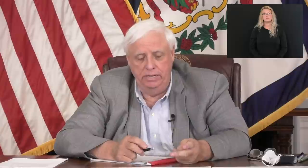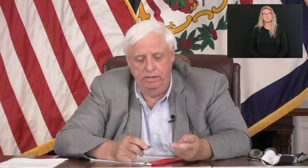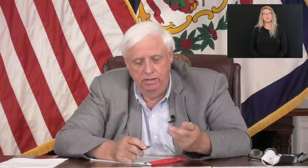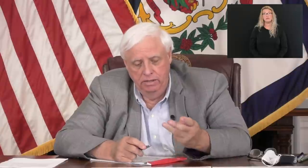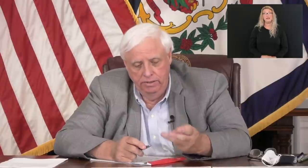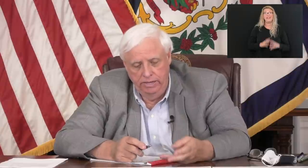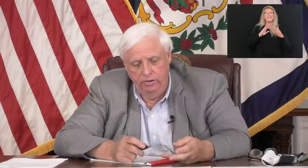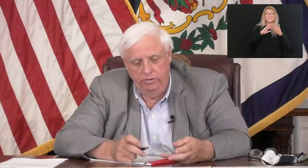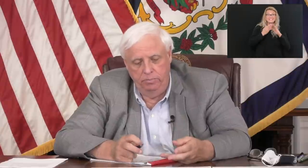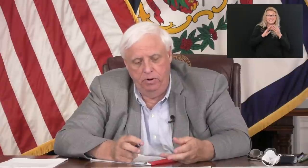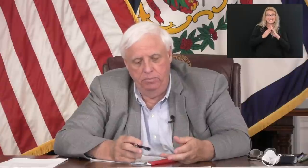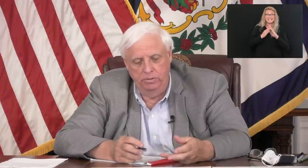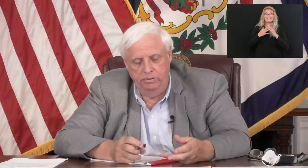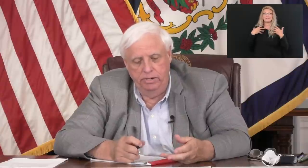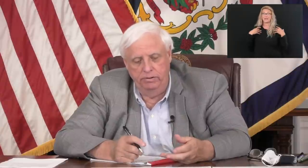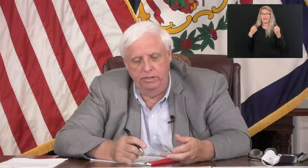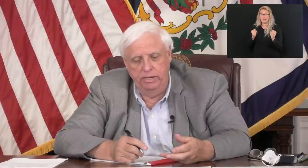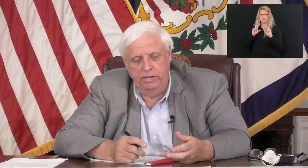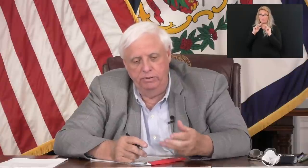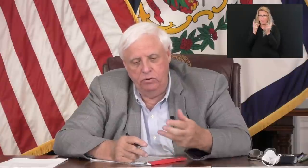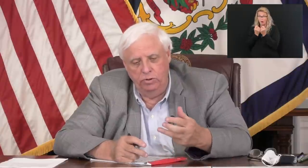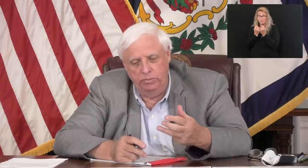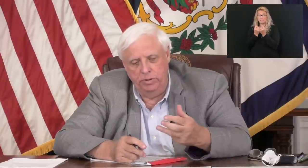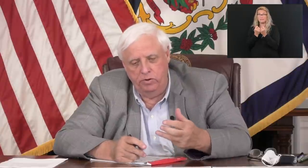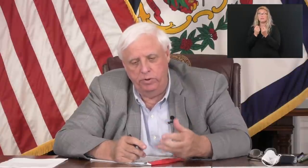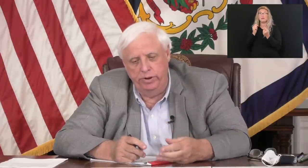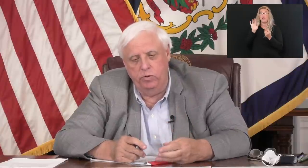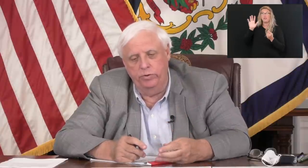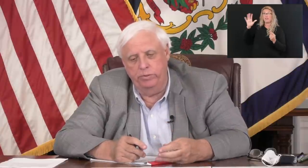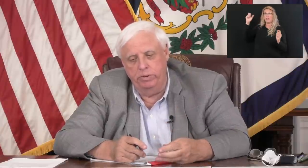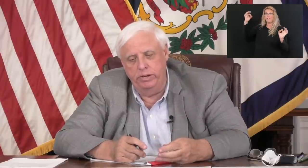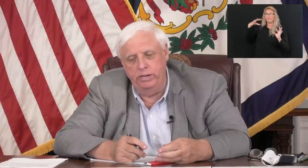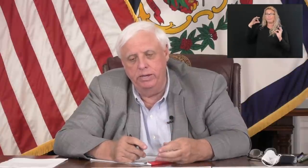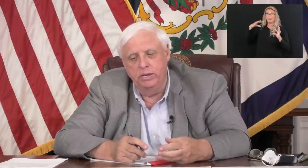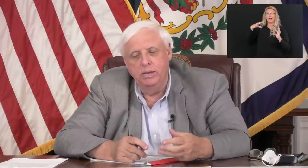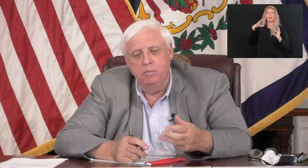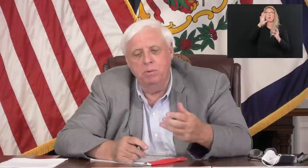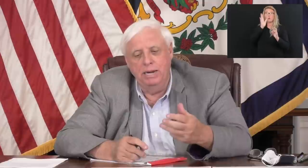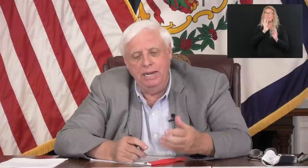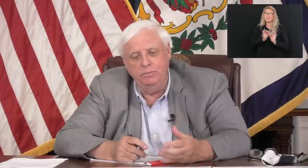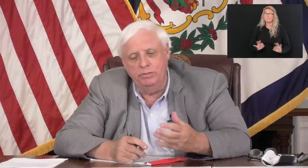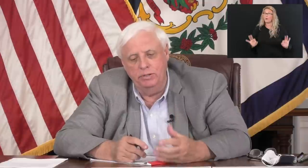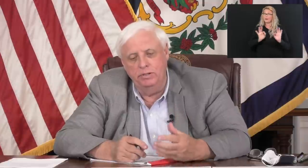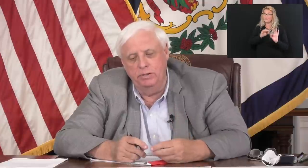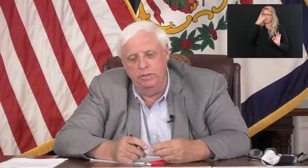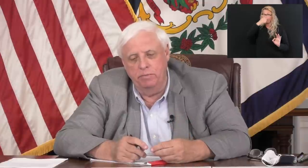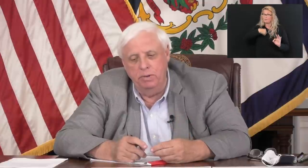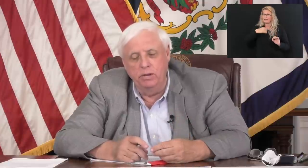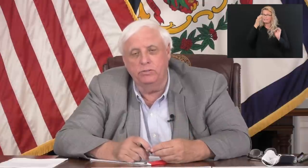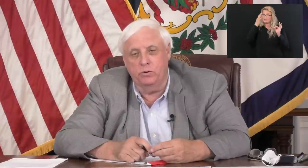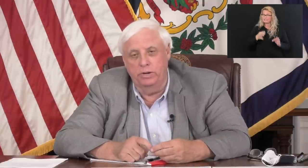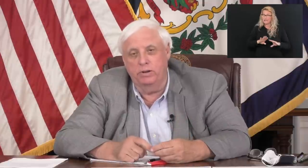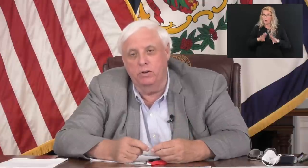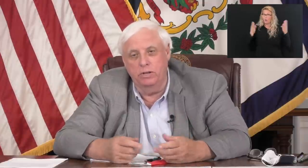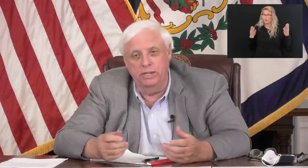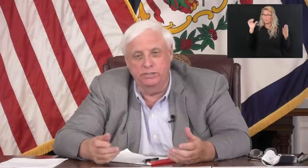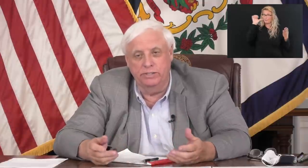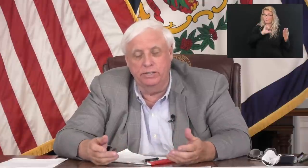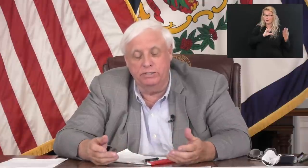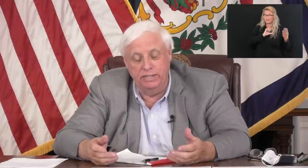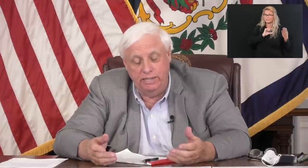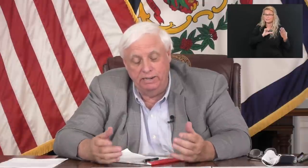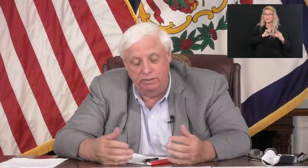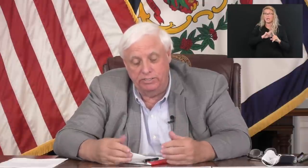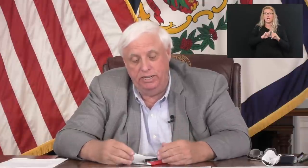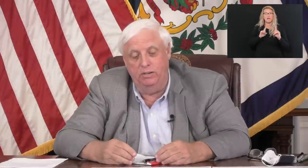city, the health departments and everything is going to be critical to me, but absolutely the most critical is